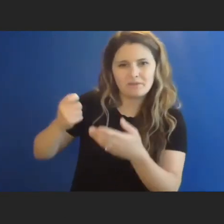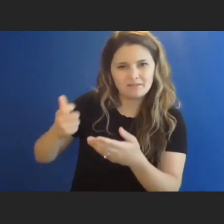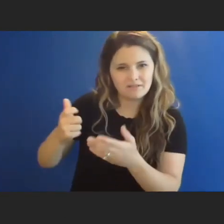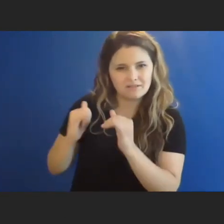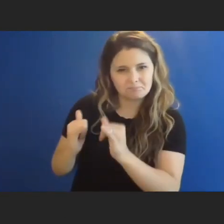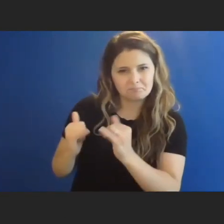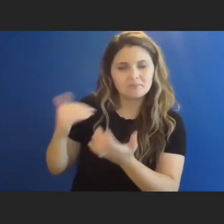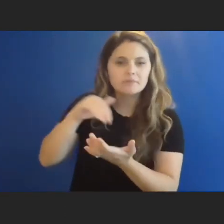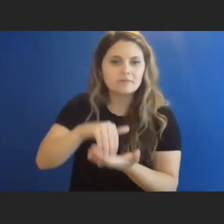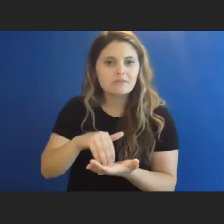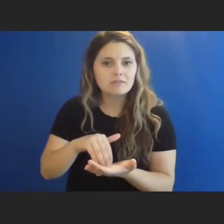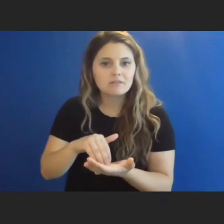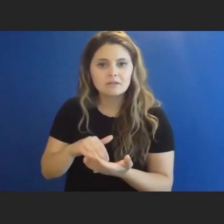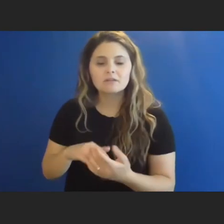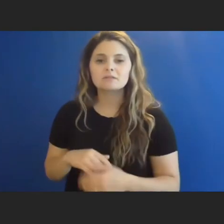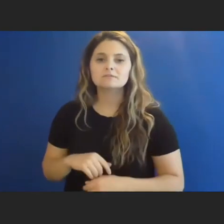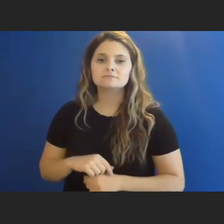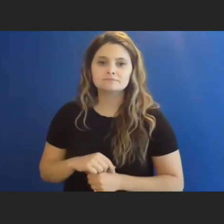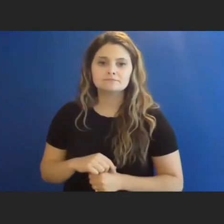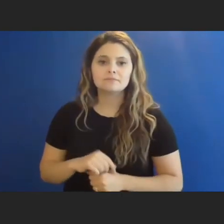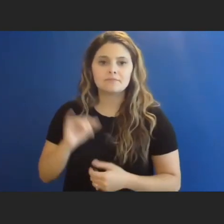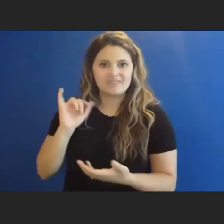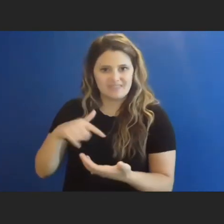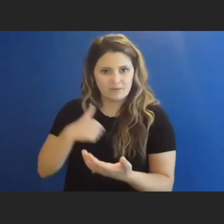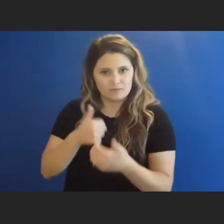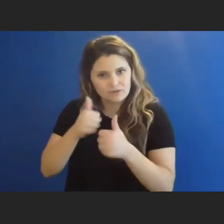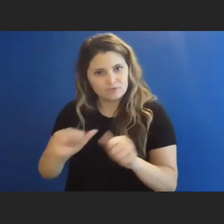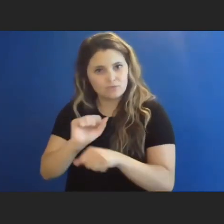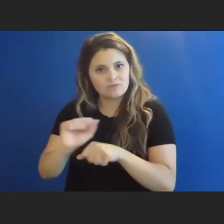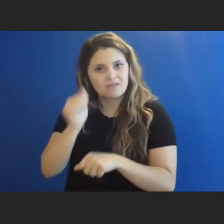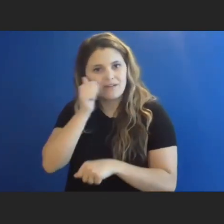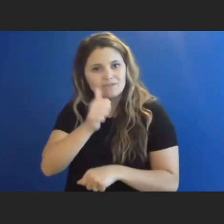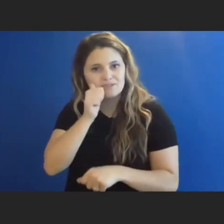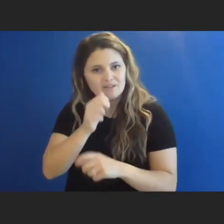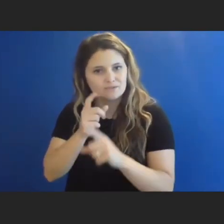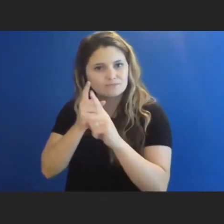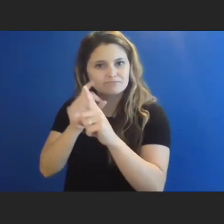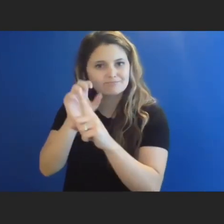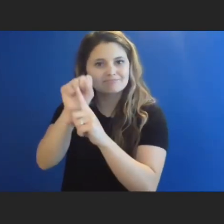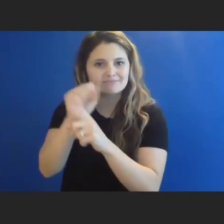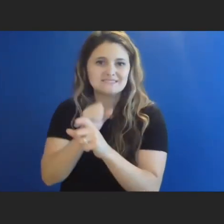continues to be the stack of mail that we're going to work on every day. So,